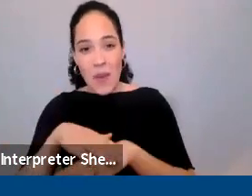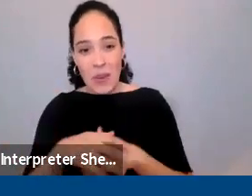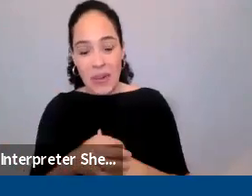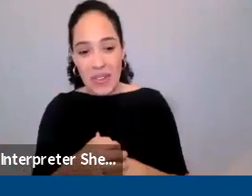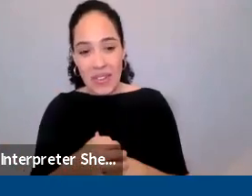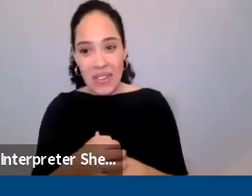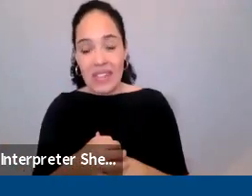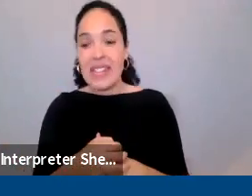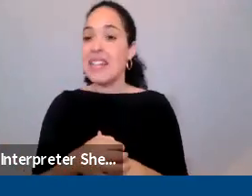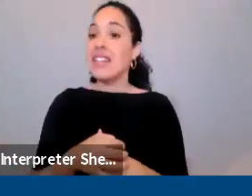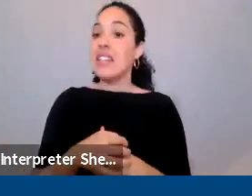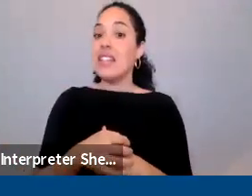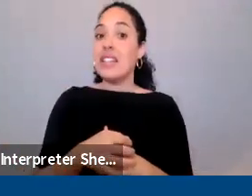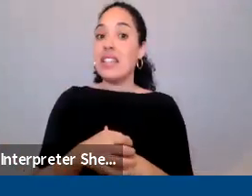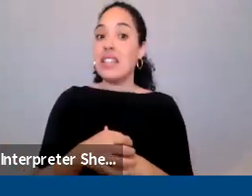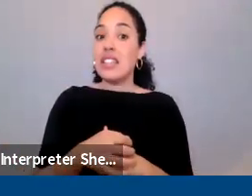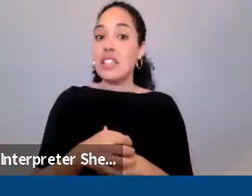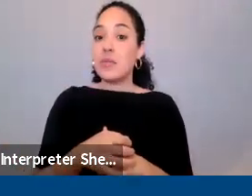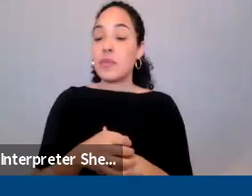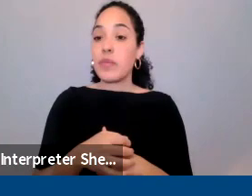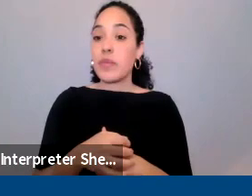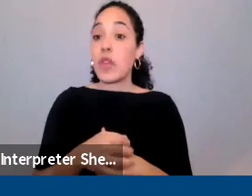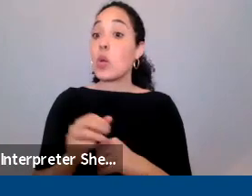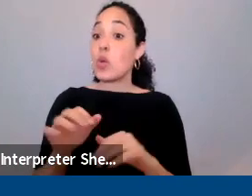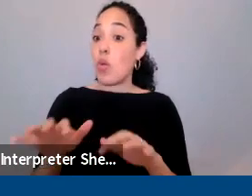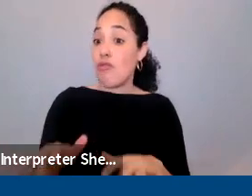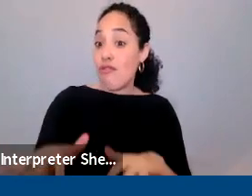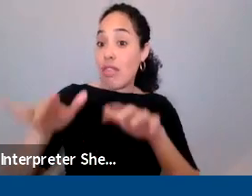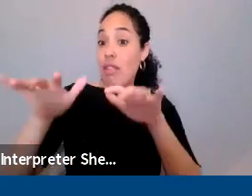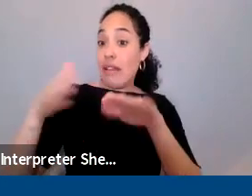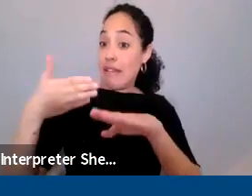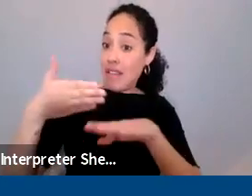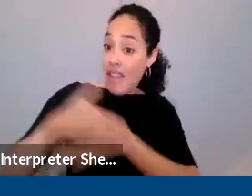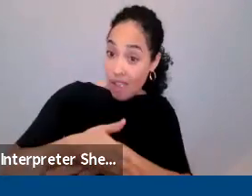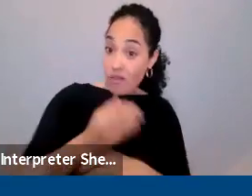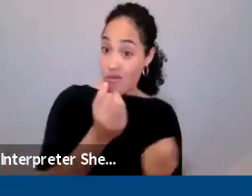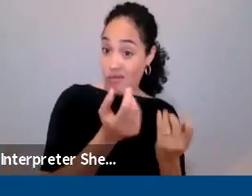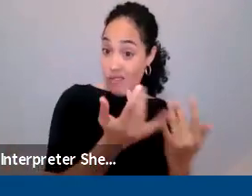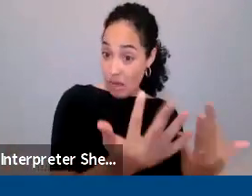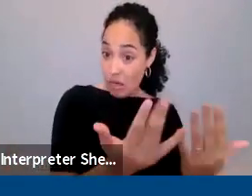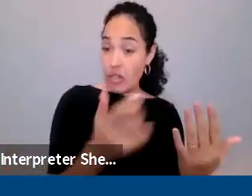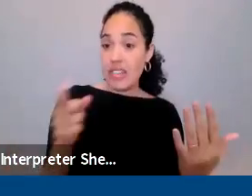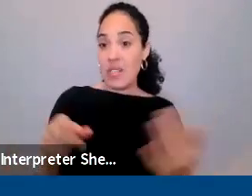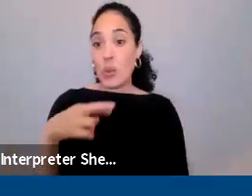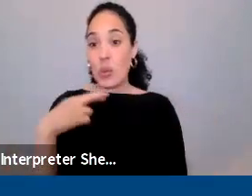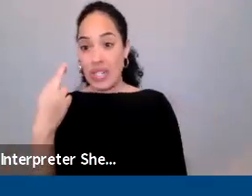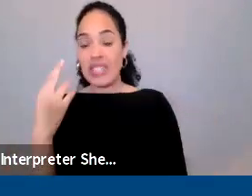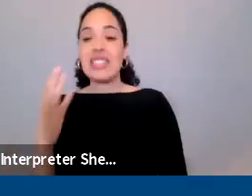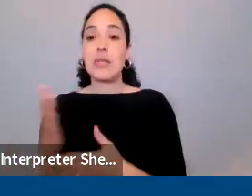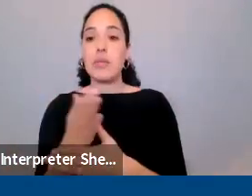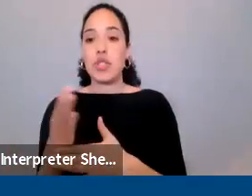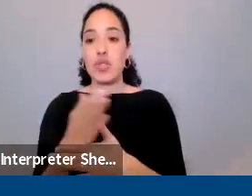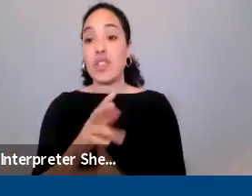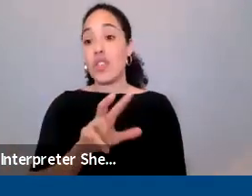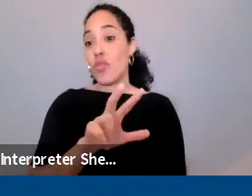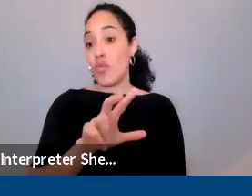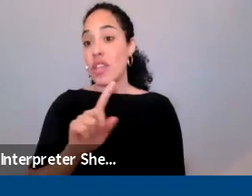So the risk of flooding after wildfire is between 3 and 5 years after the fire